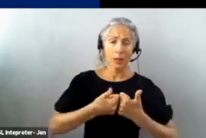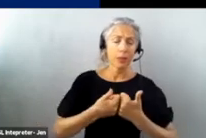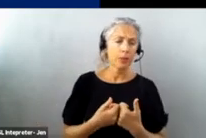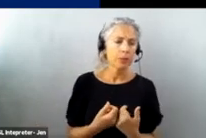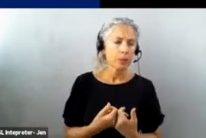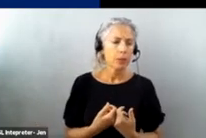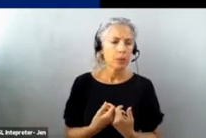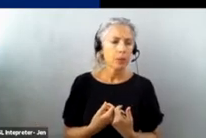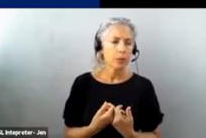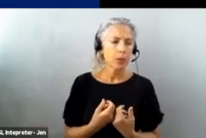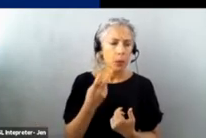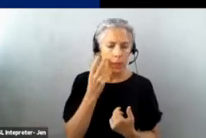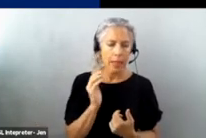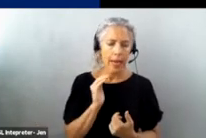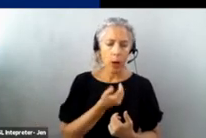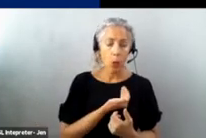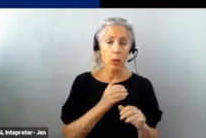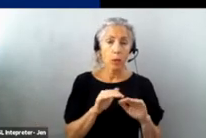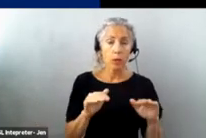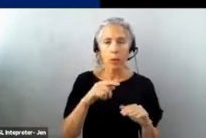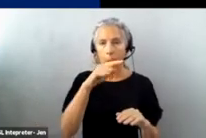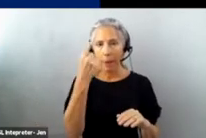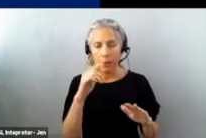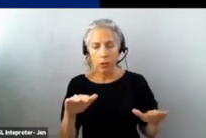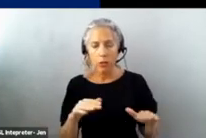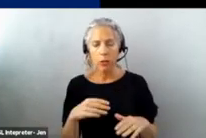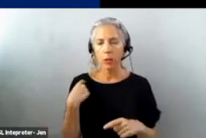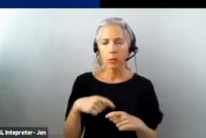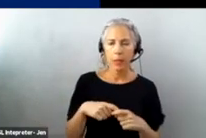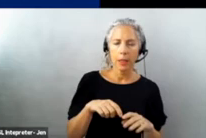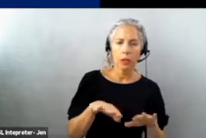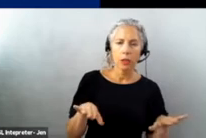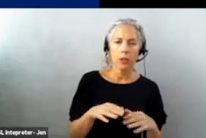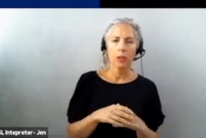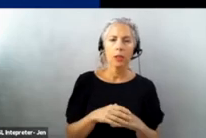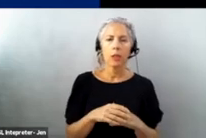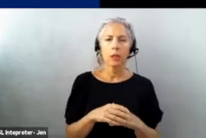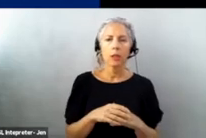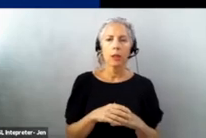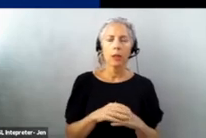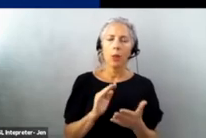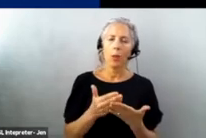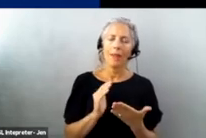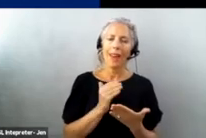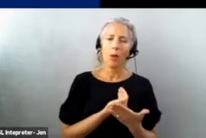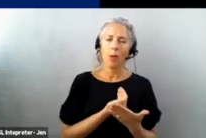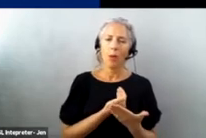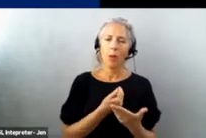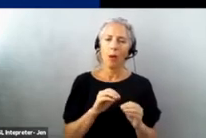that the children, you know, Black children, Hispanic children are getting through our doors later,